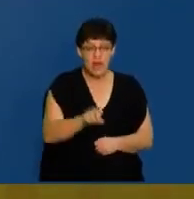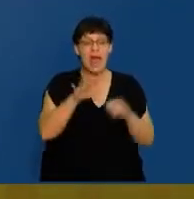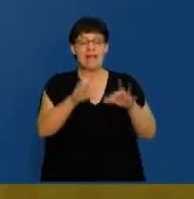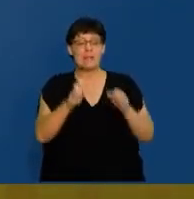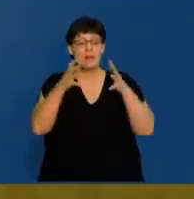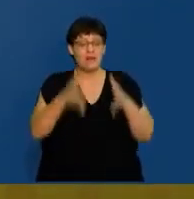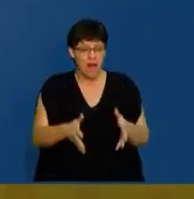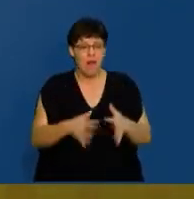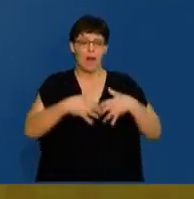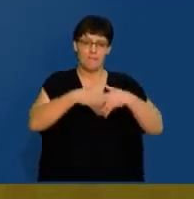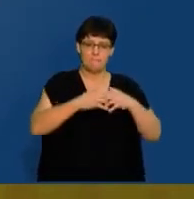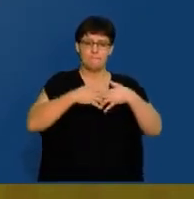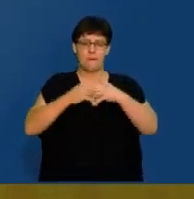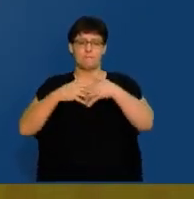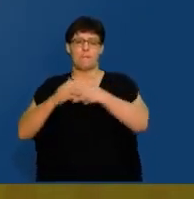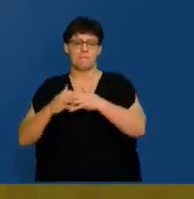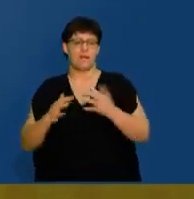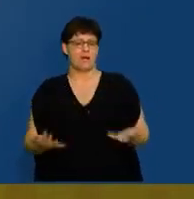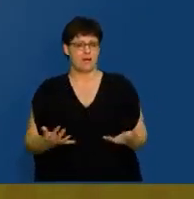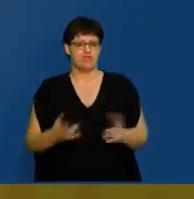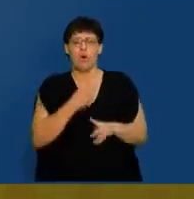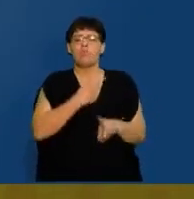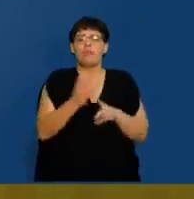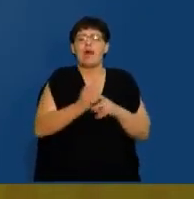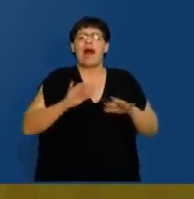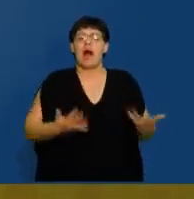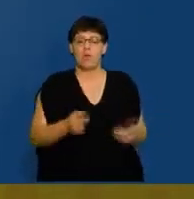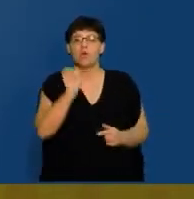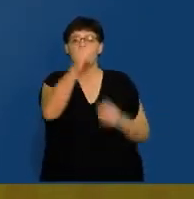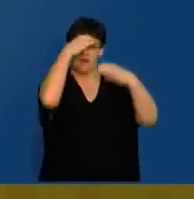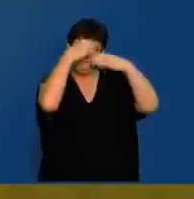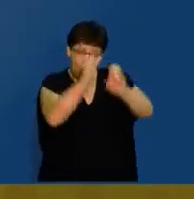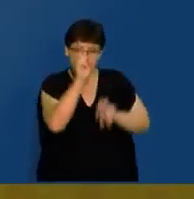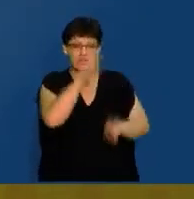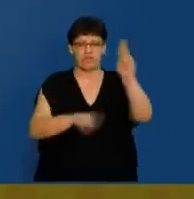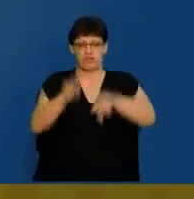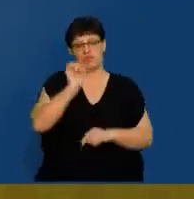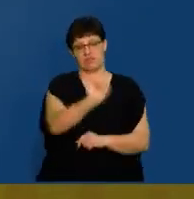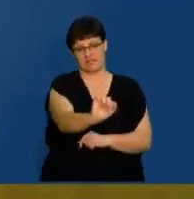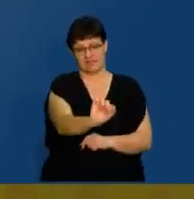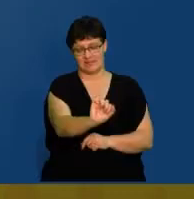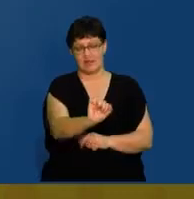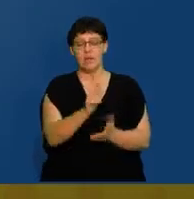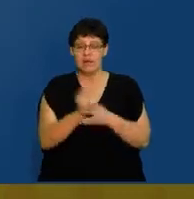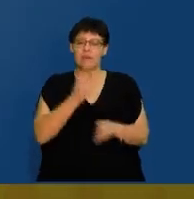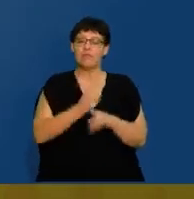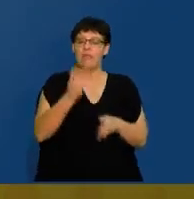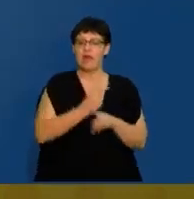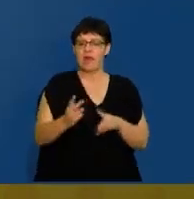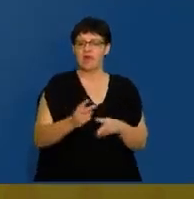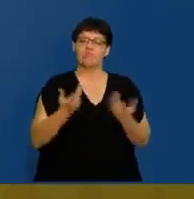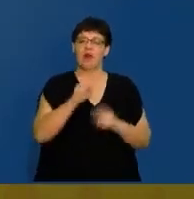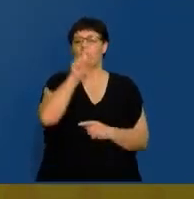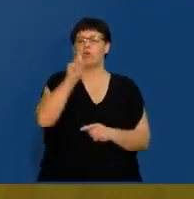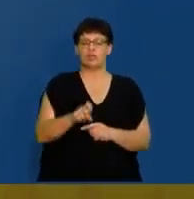going to set. So how do you prepare for that? Focus your revision on that. You should be able to prepare a